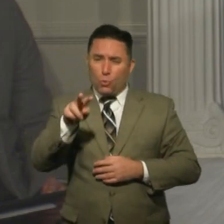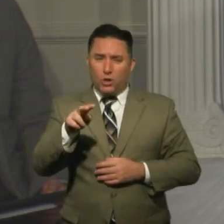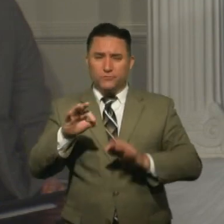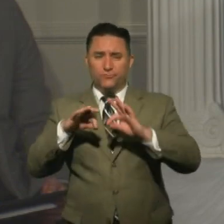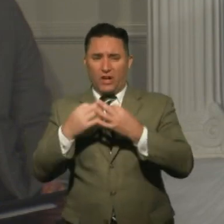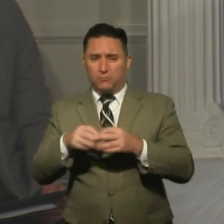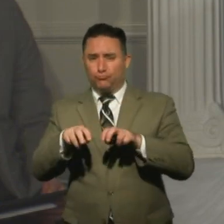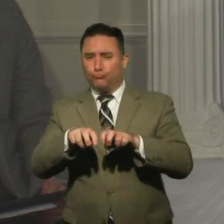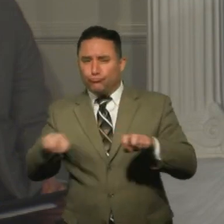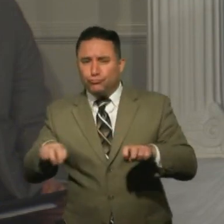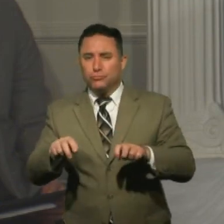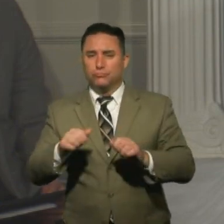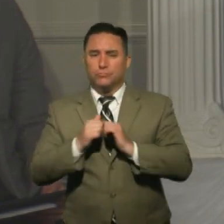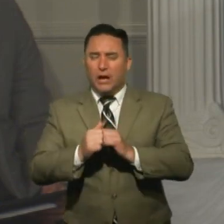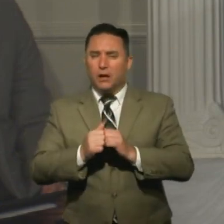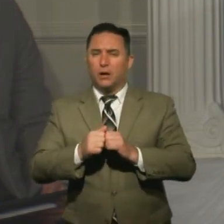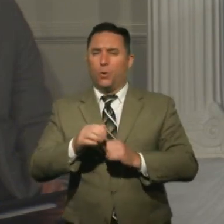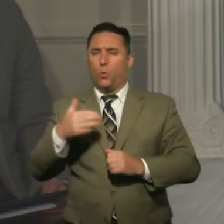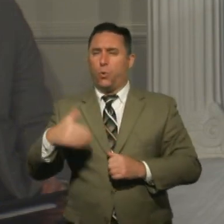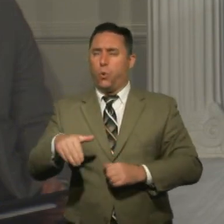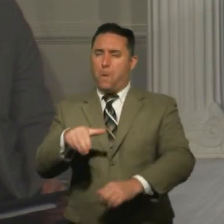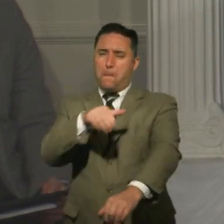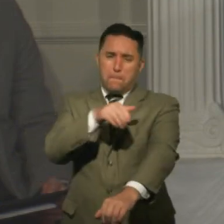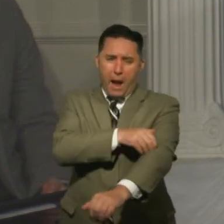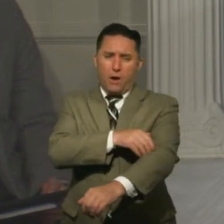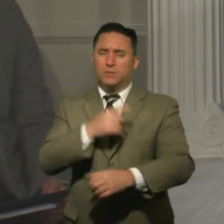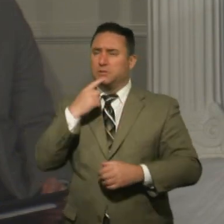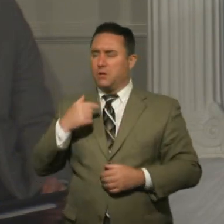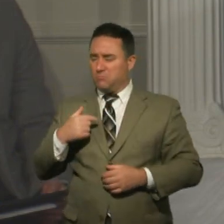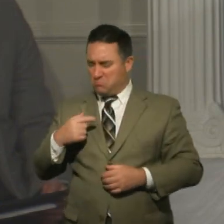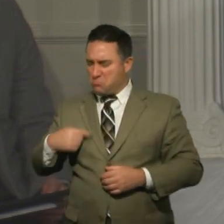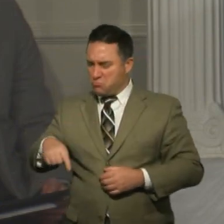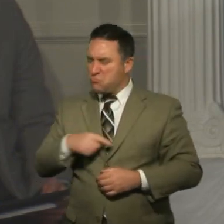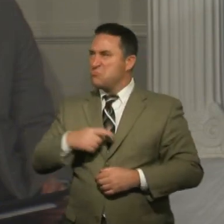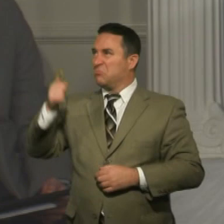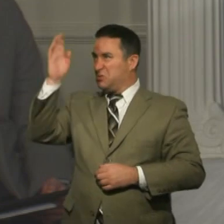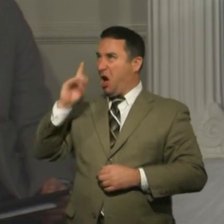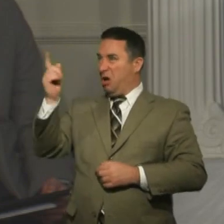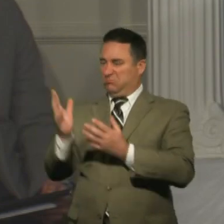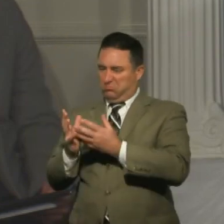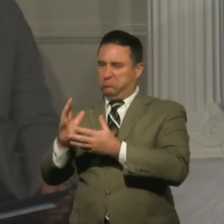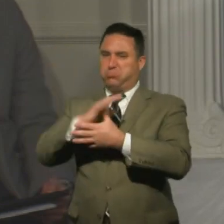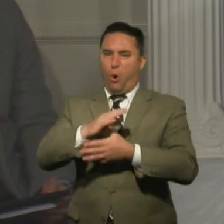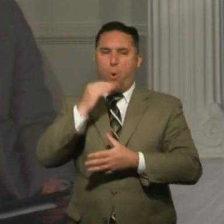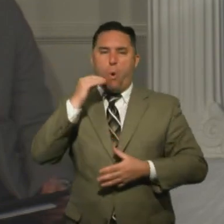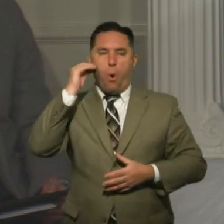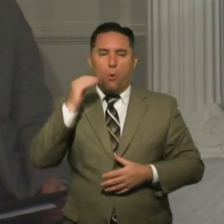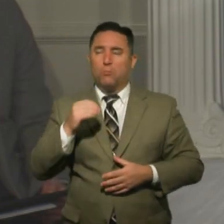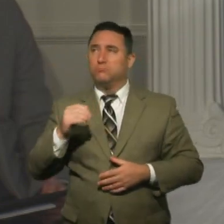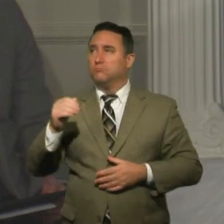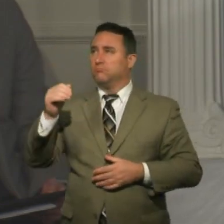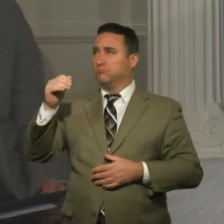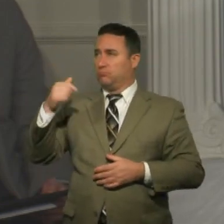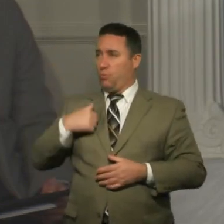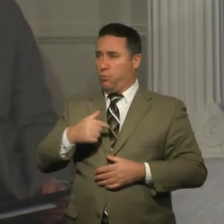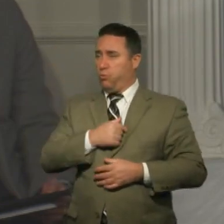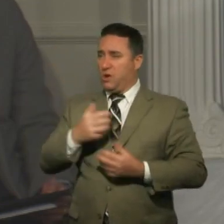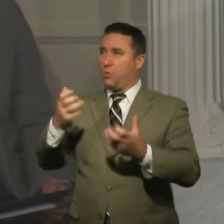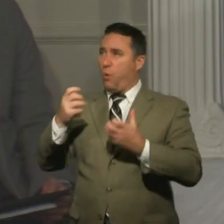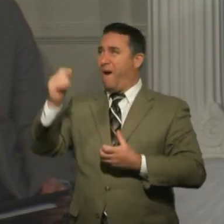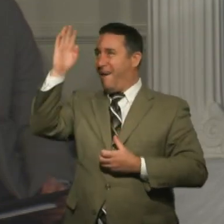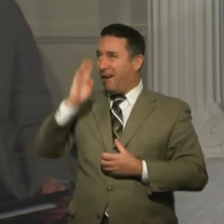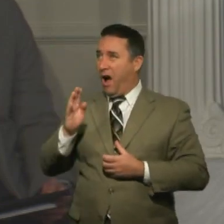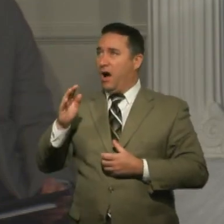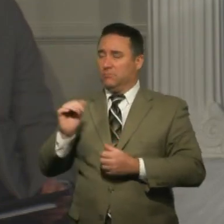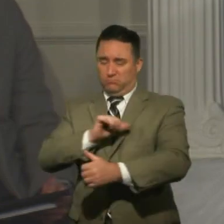family, how powerful would it be if you said, we're going to make God a priority in our home? We're going to reestablish that we want God to